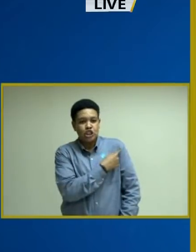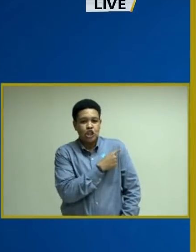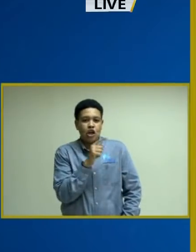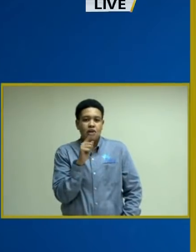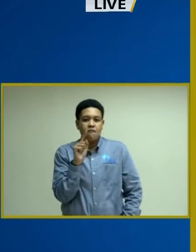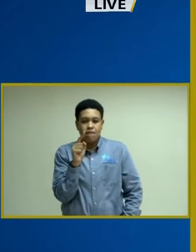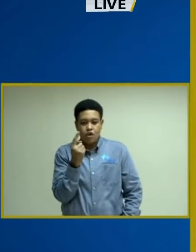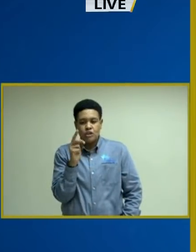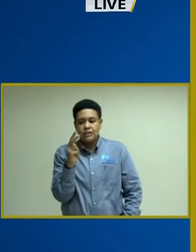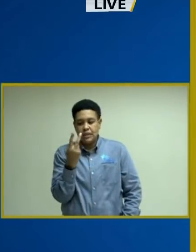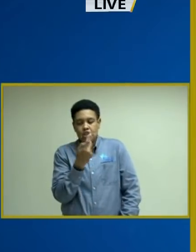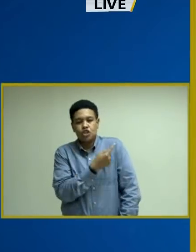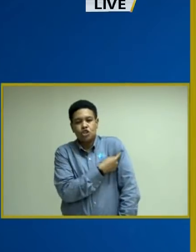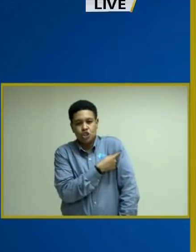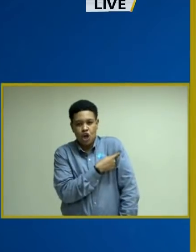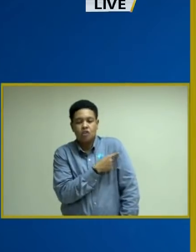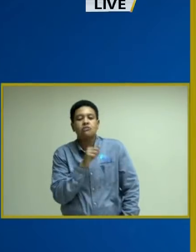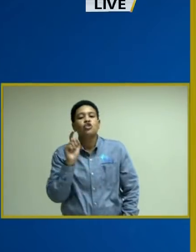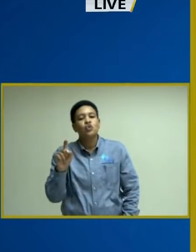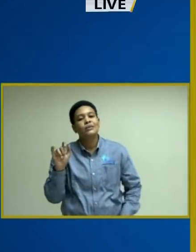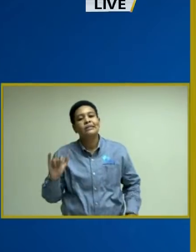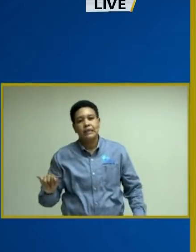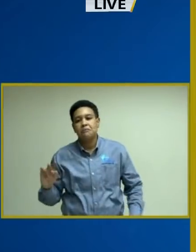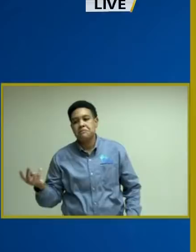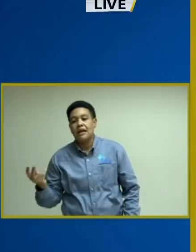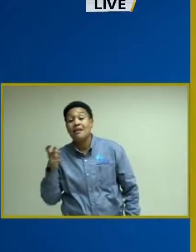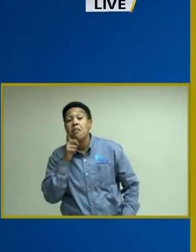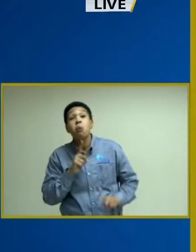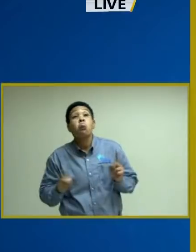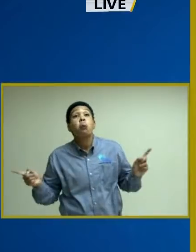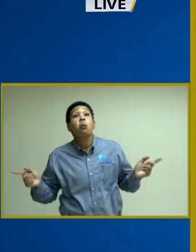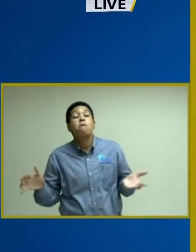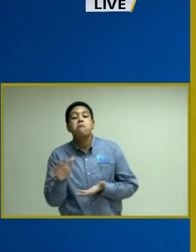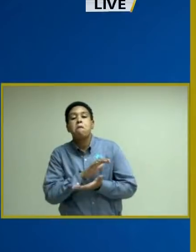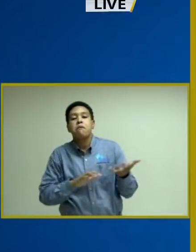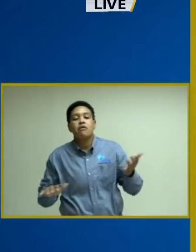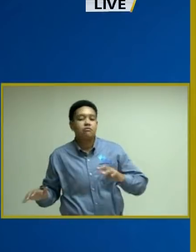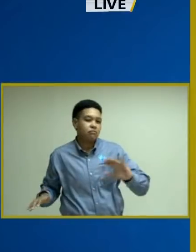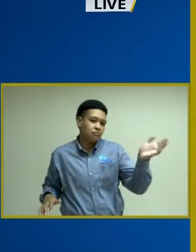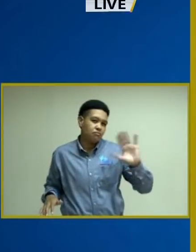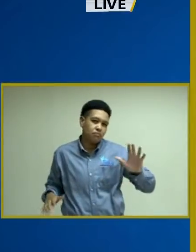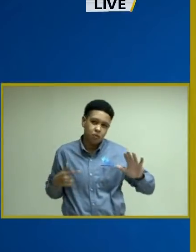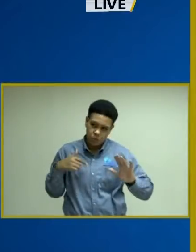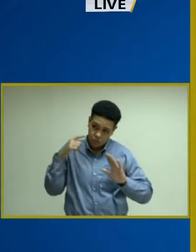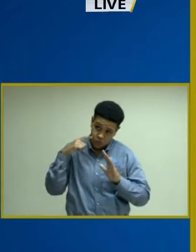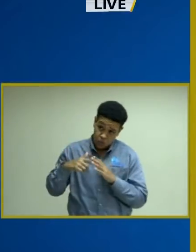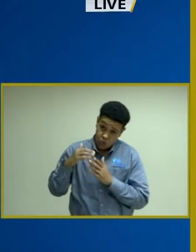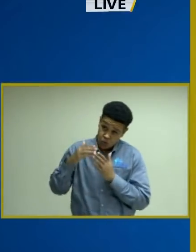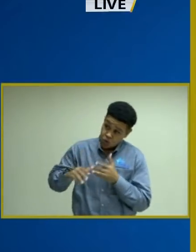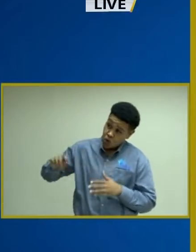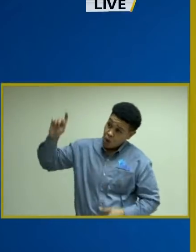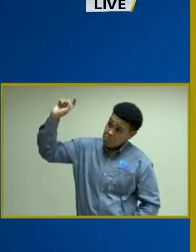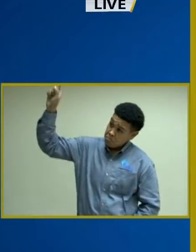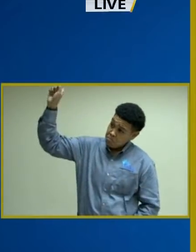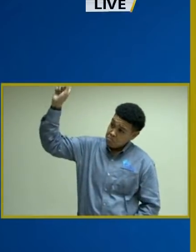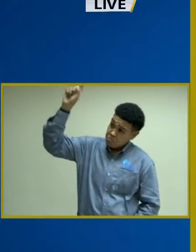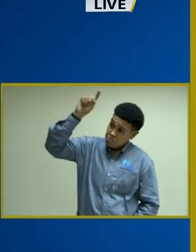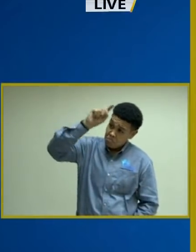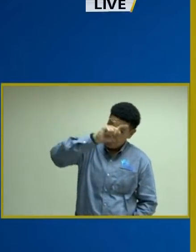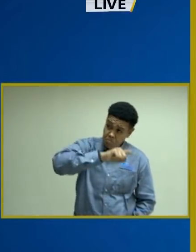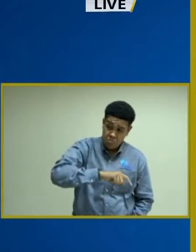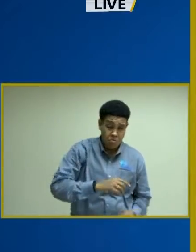as the one that you had as your first dose. Now, we note that mixing is happening in some countries, and